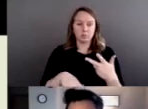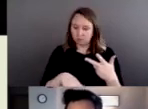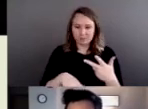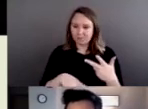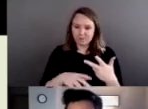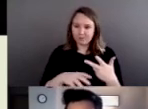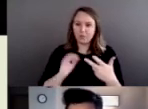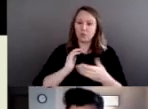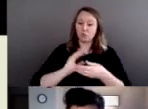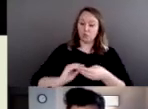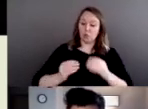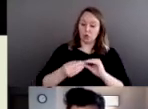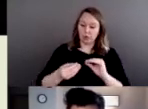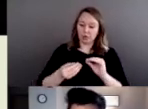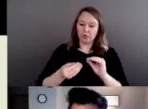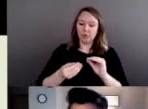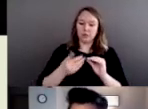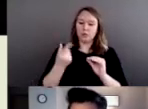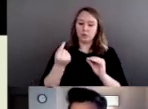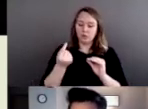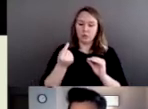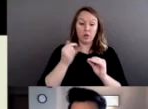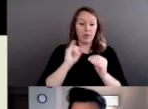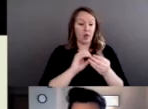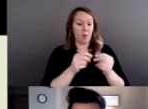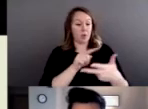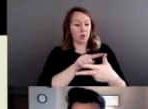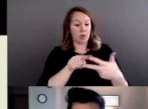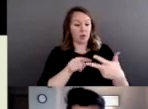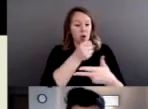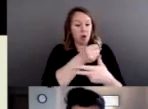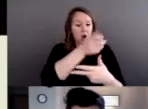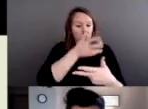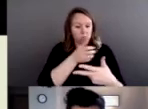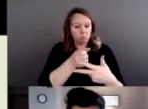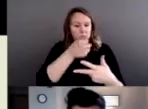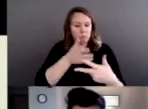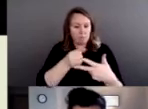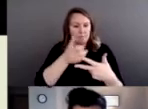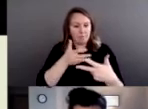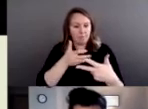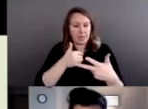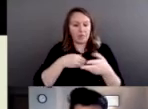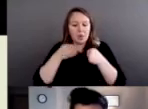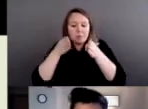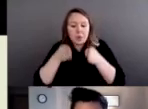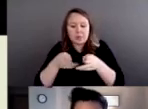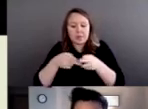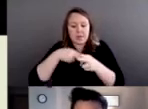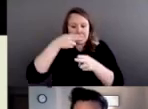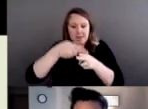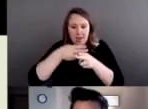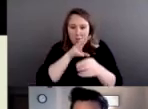a name to these numbers. We give those details. We give that context. And our